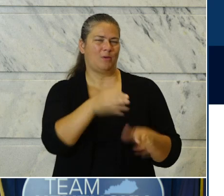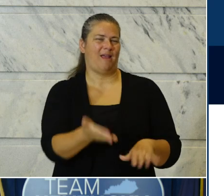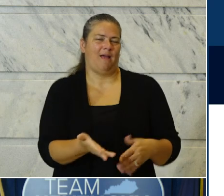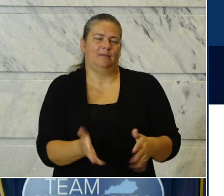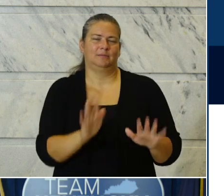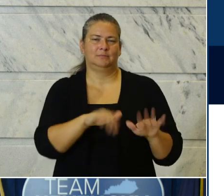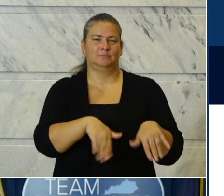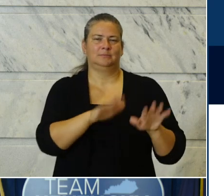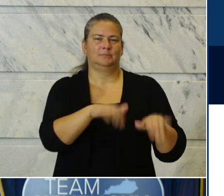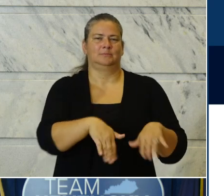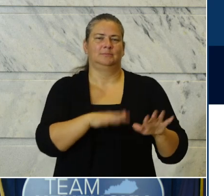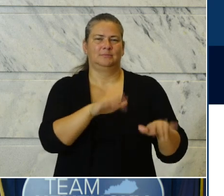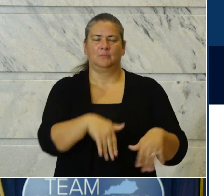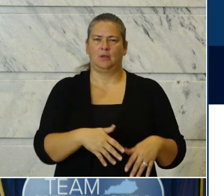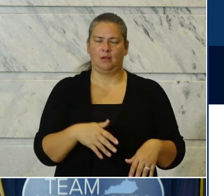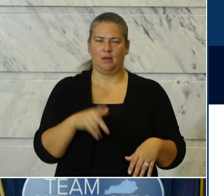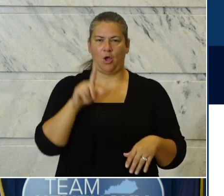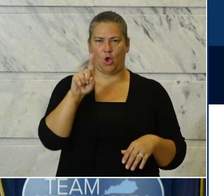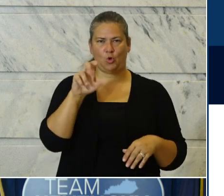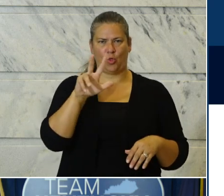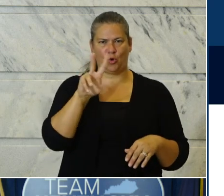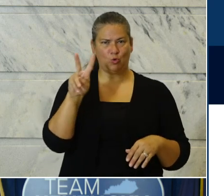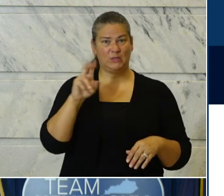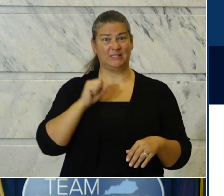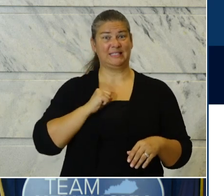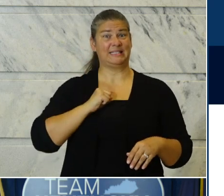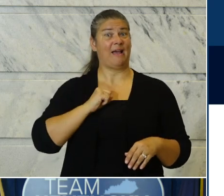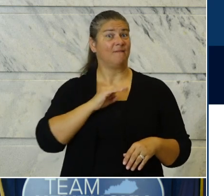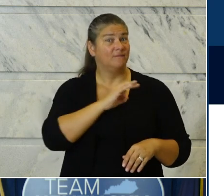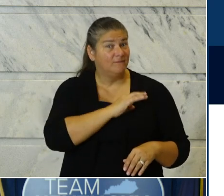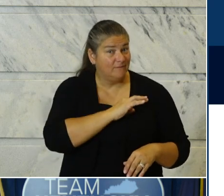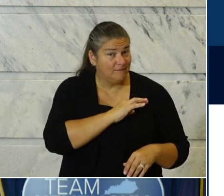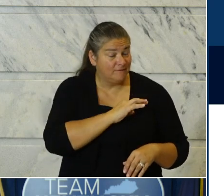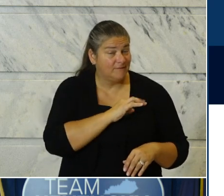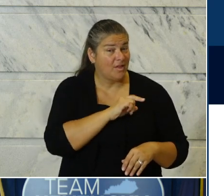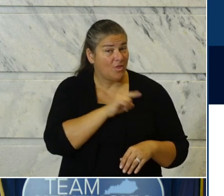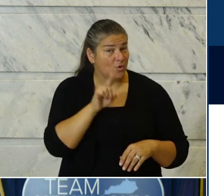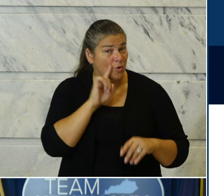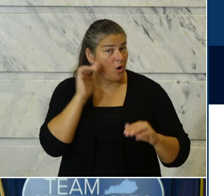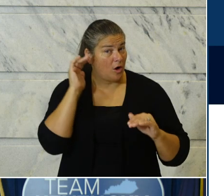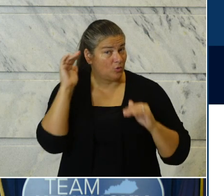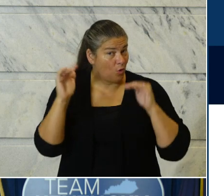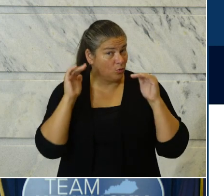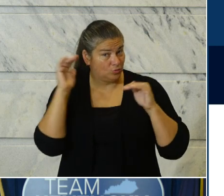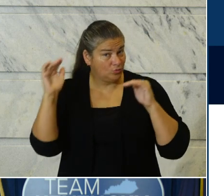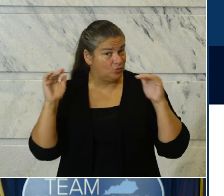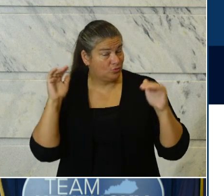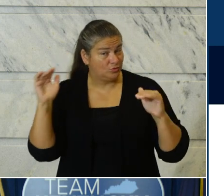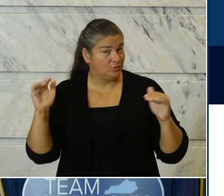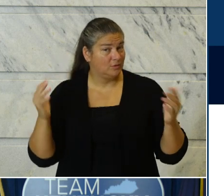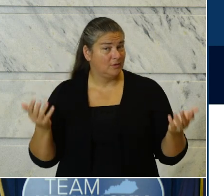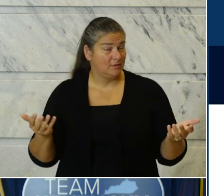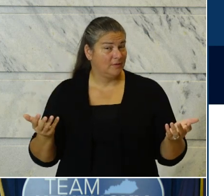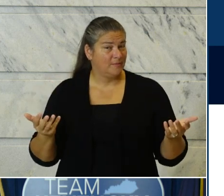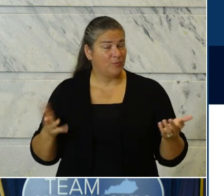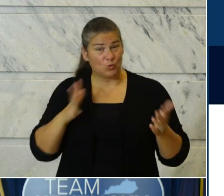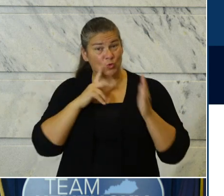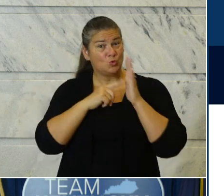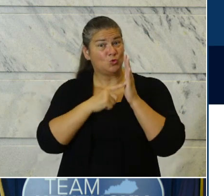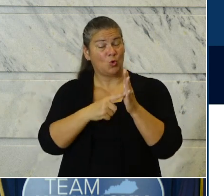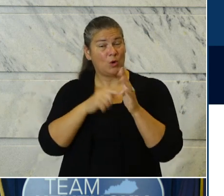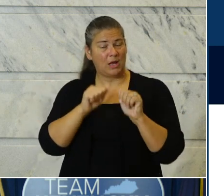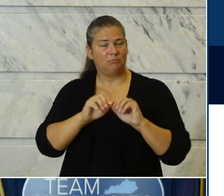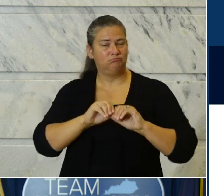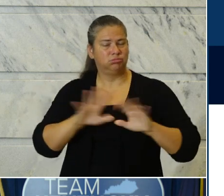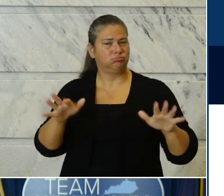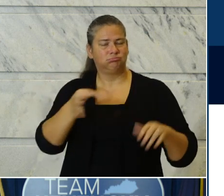you want. 132 staff, those are adults. It shows you how easily this thing can